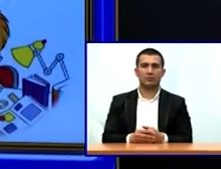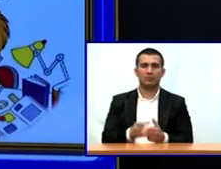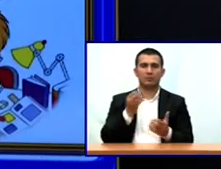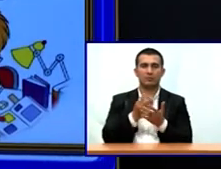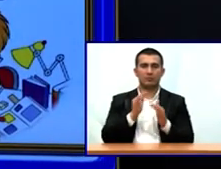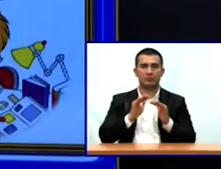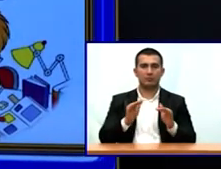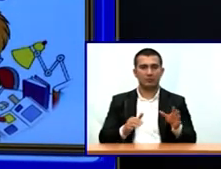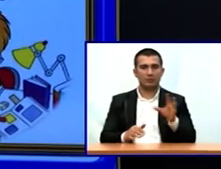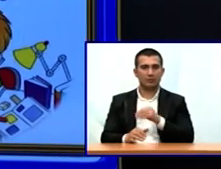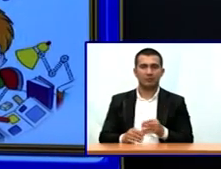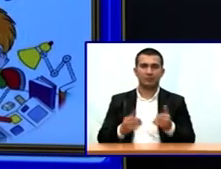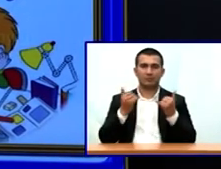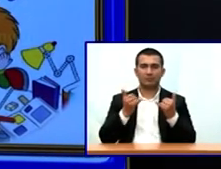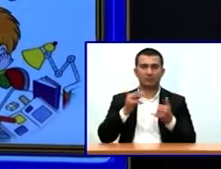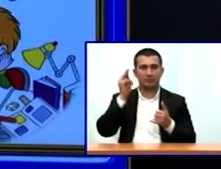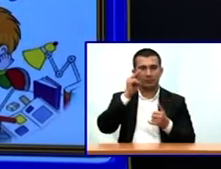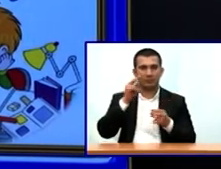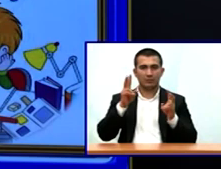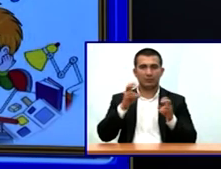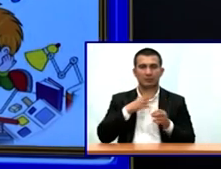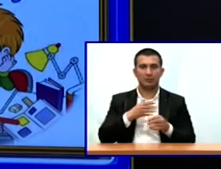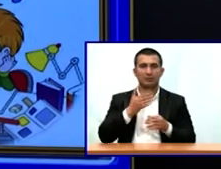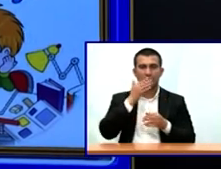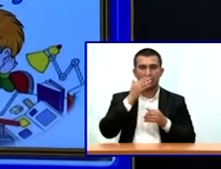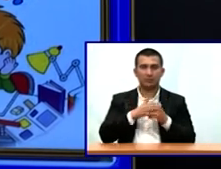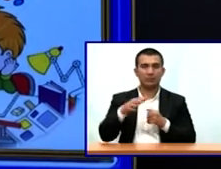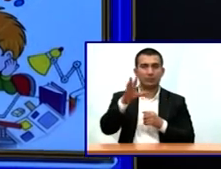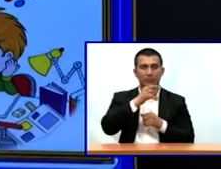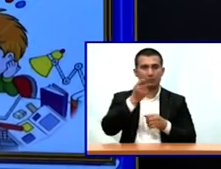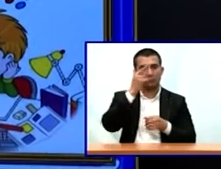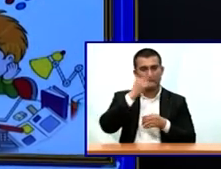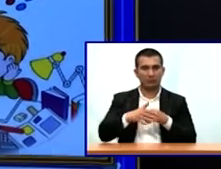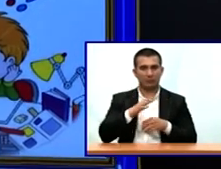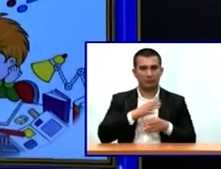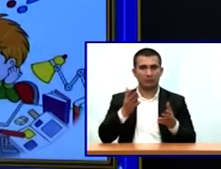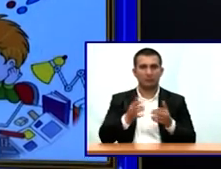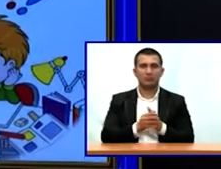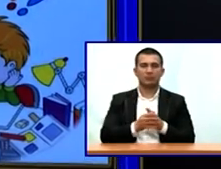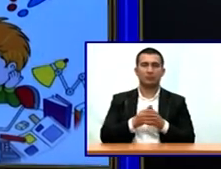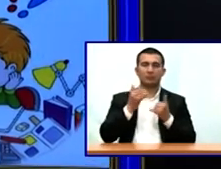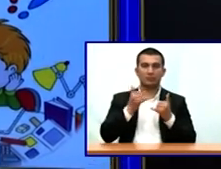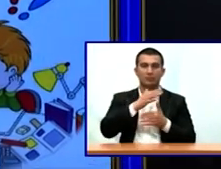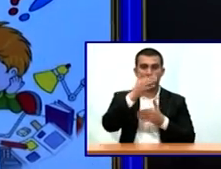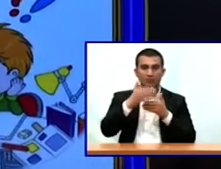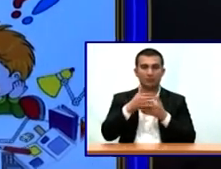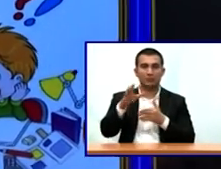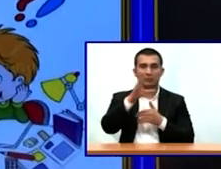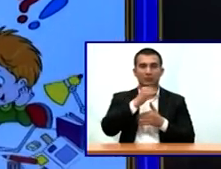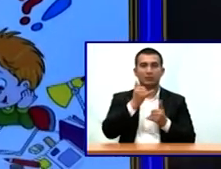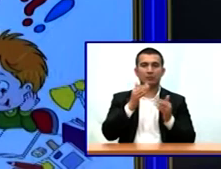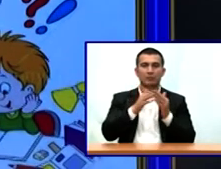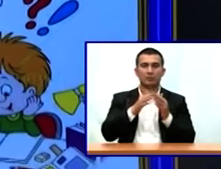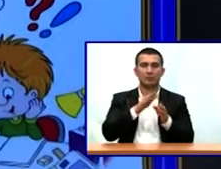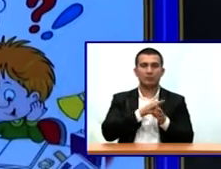Aziz o'quvchilar, bugungi mavzuyimiz siz uchun tushunarli bo'ldi degan umiddaman. Keling, sizga